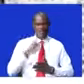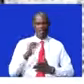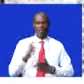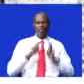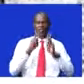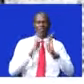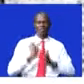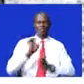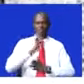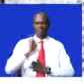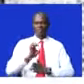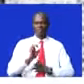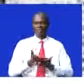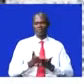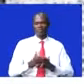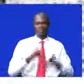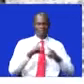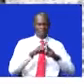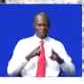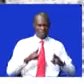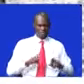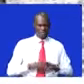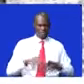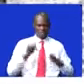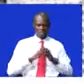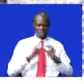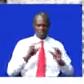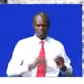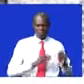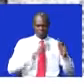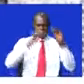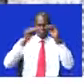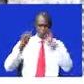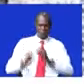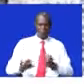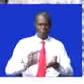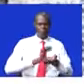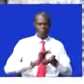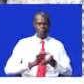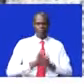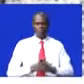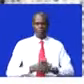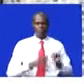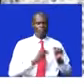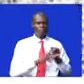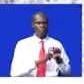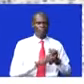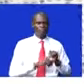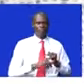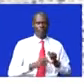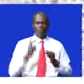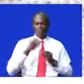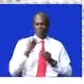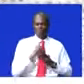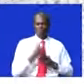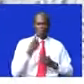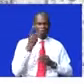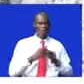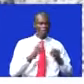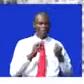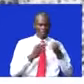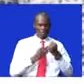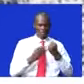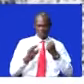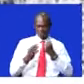East are currently in evacuation centers. Three, another